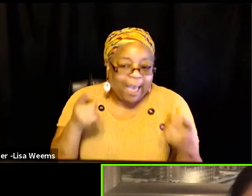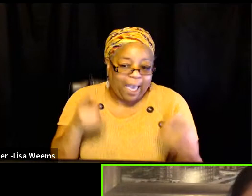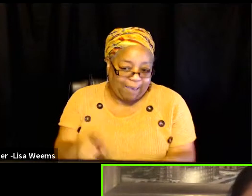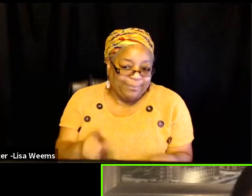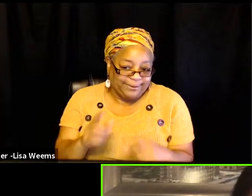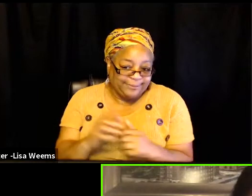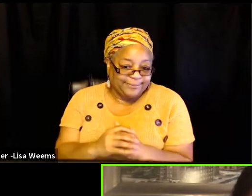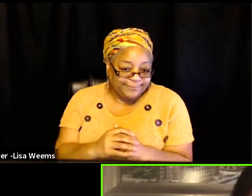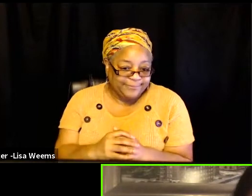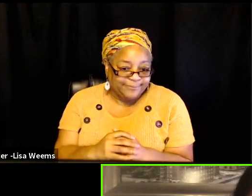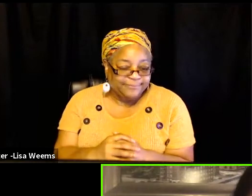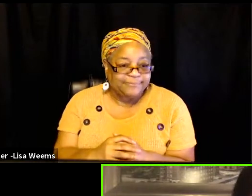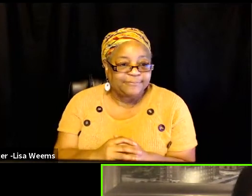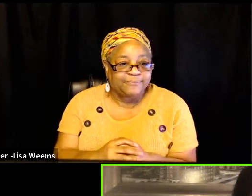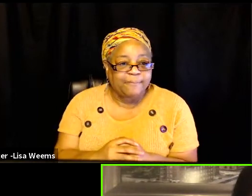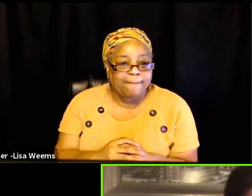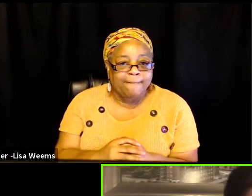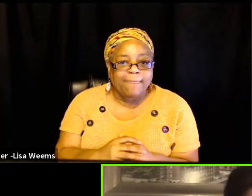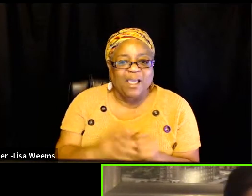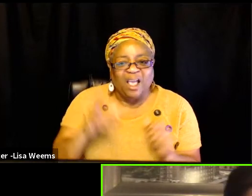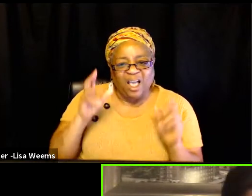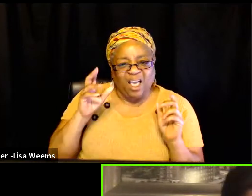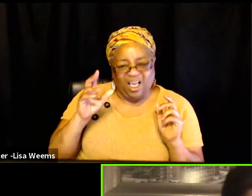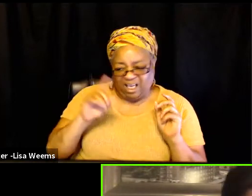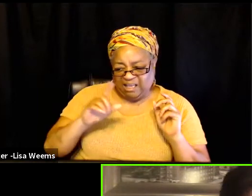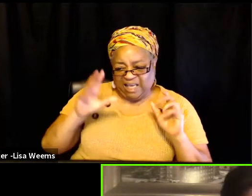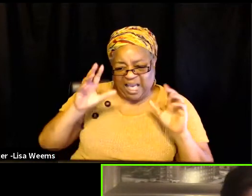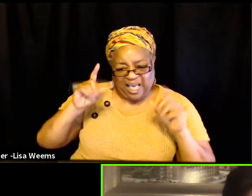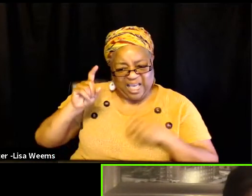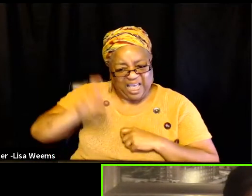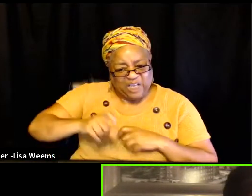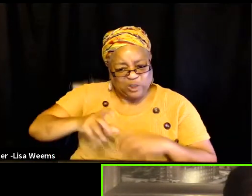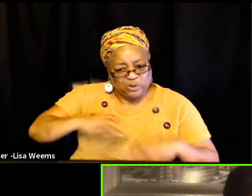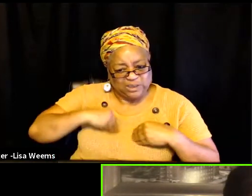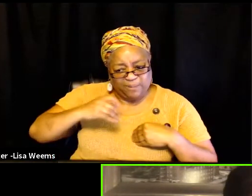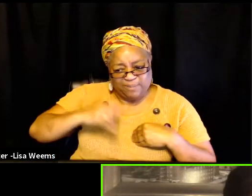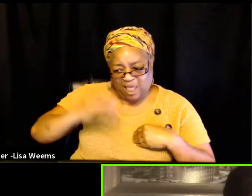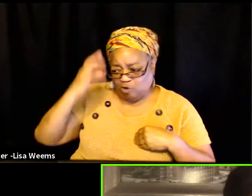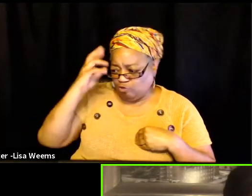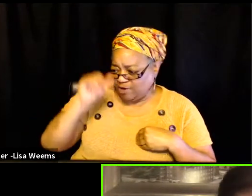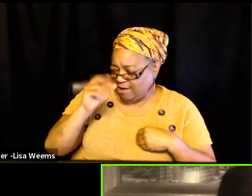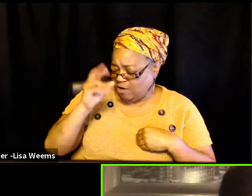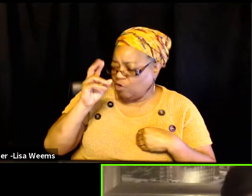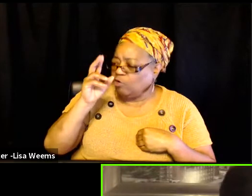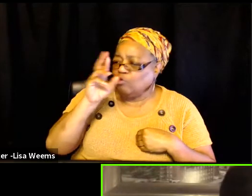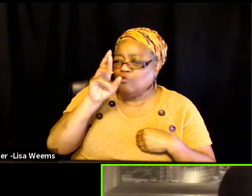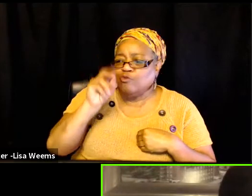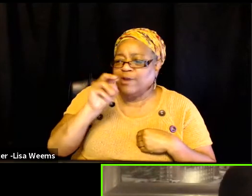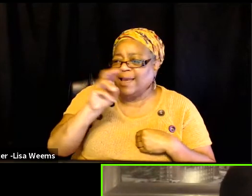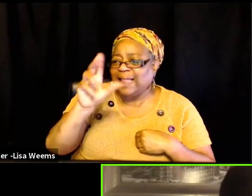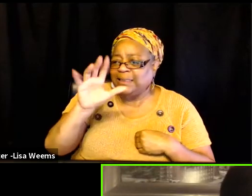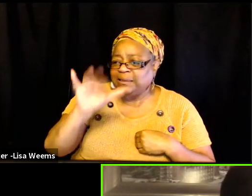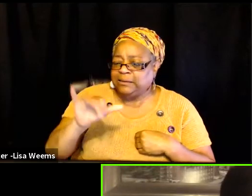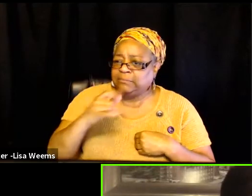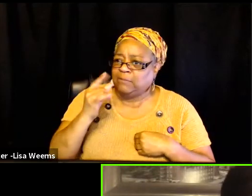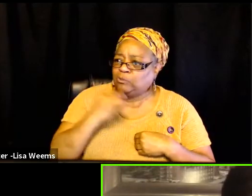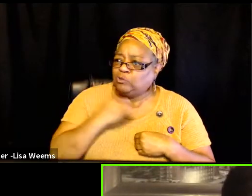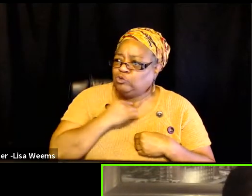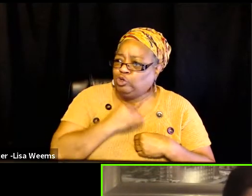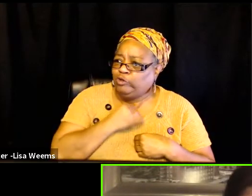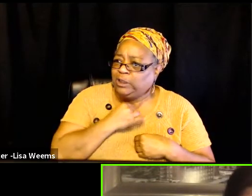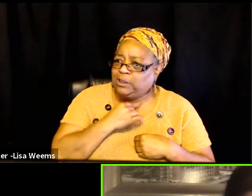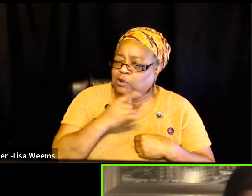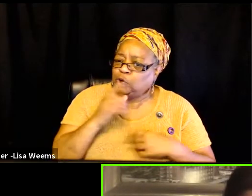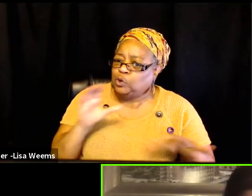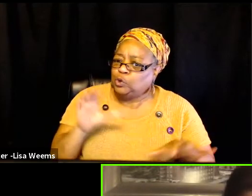of the reality that I had to accept when I decided that I was too curious to just do the work I was doing inside the museum,